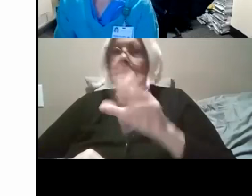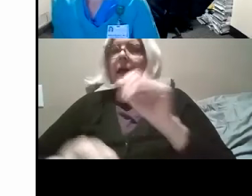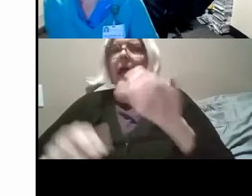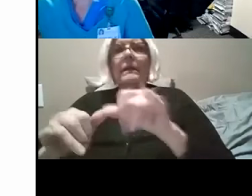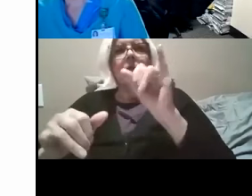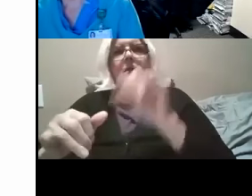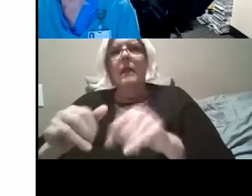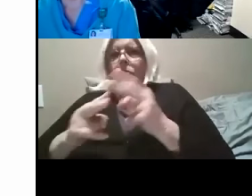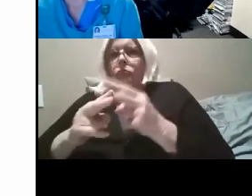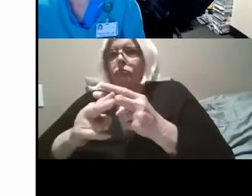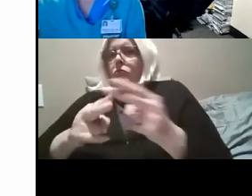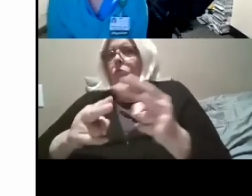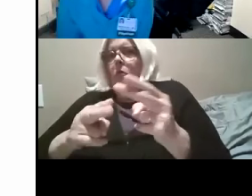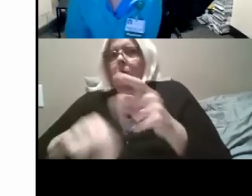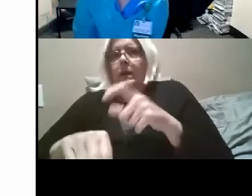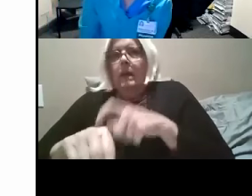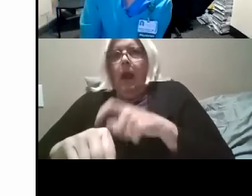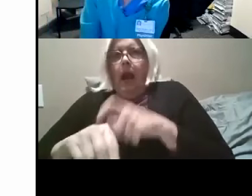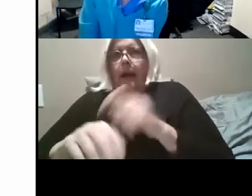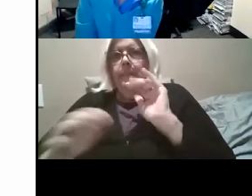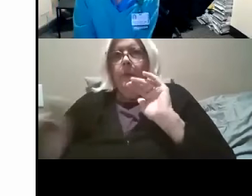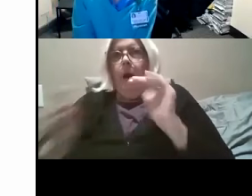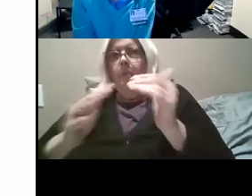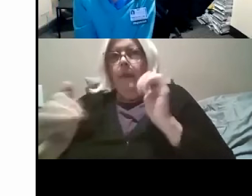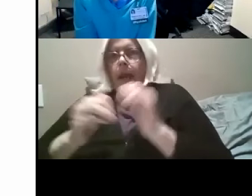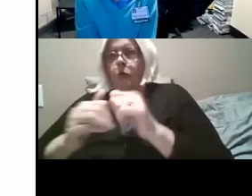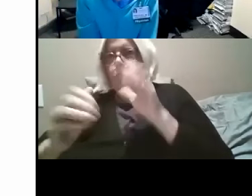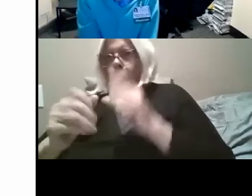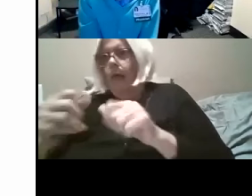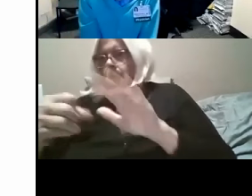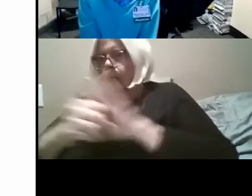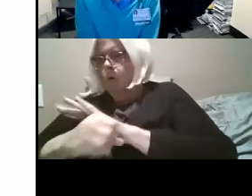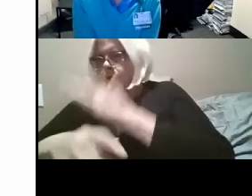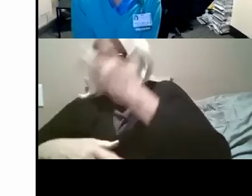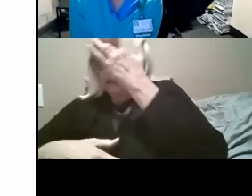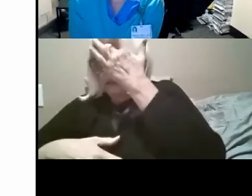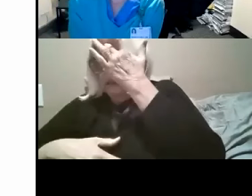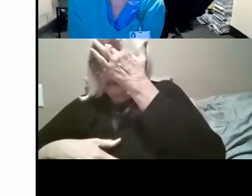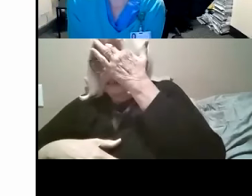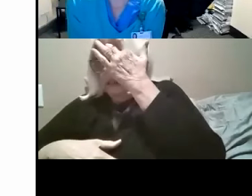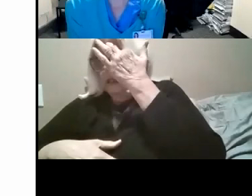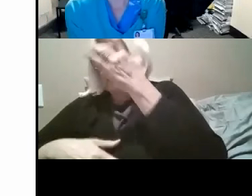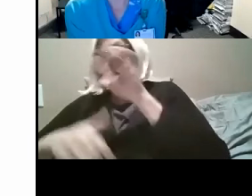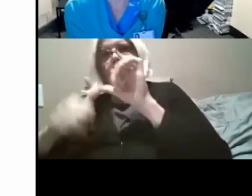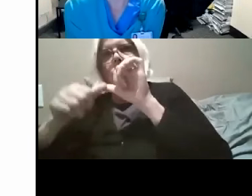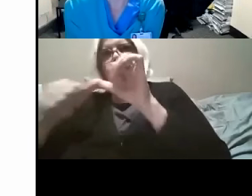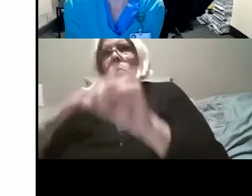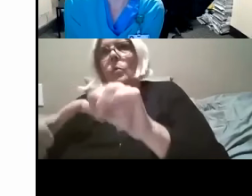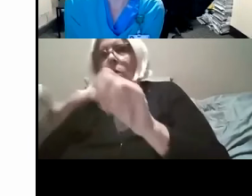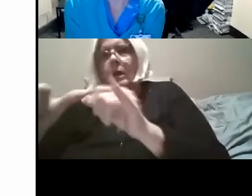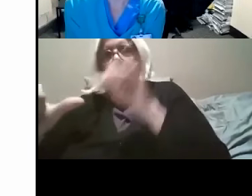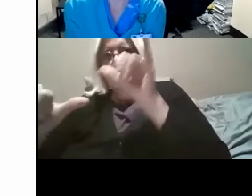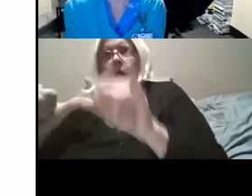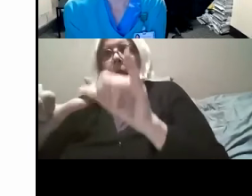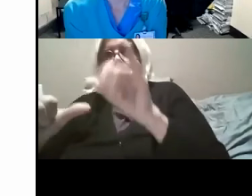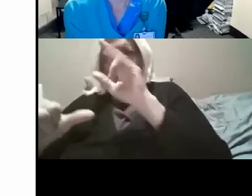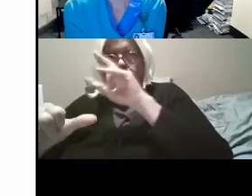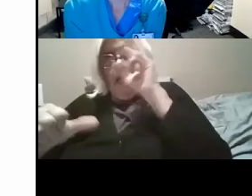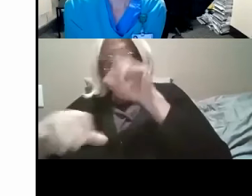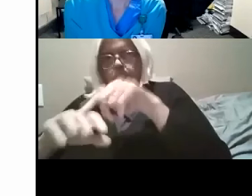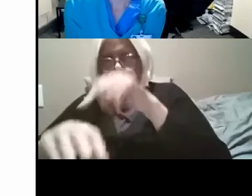just much more mild than infection-induced myocarditis, so myocarditis from COVID